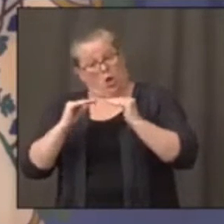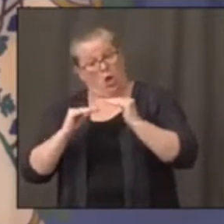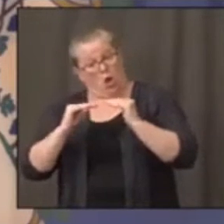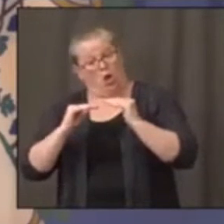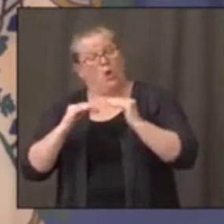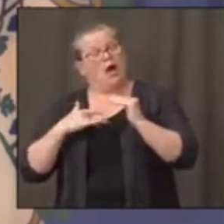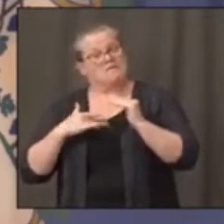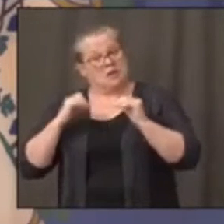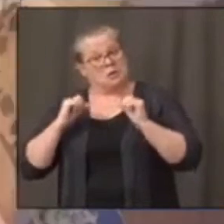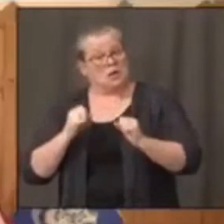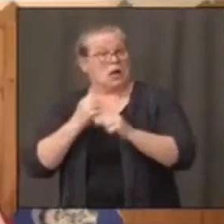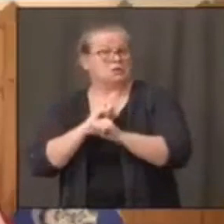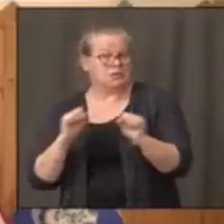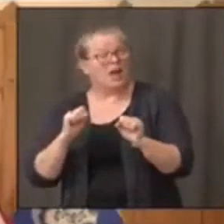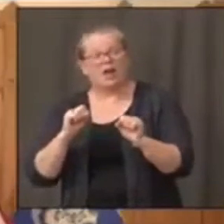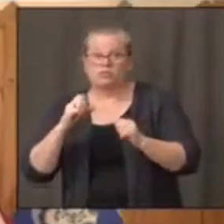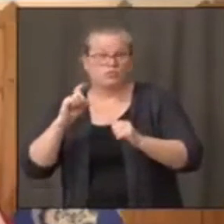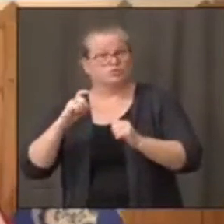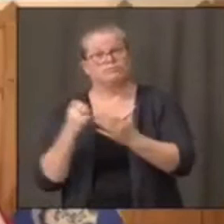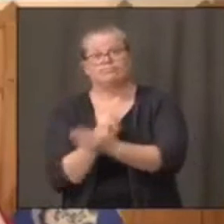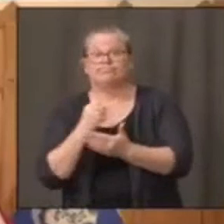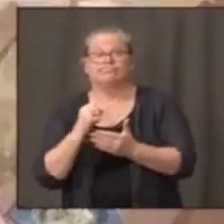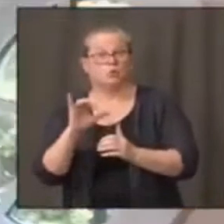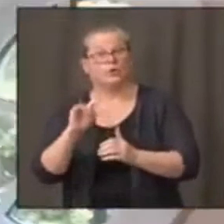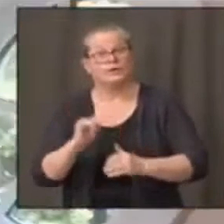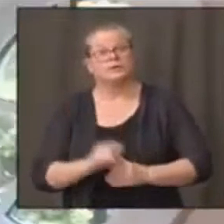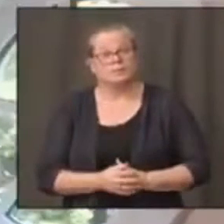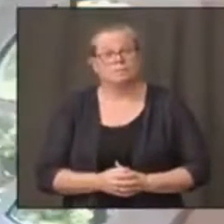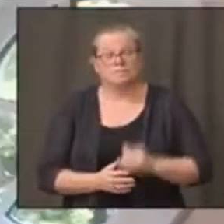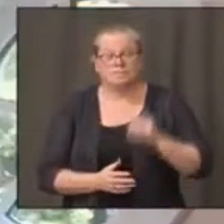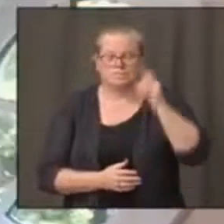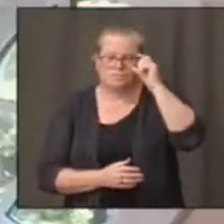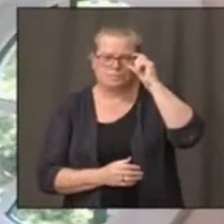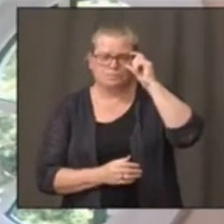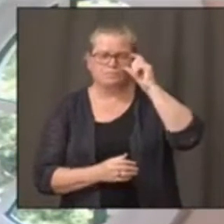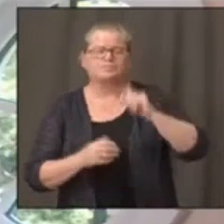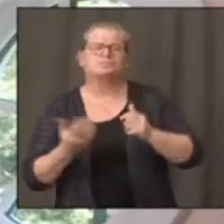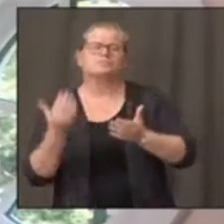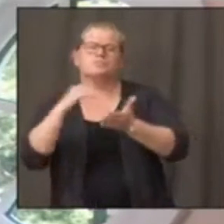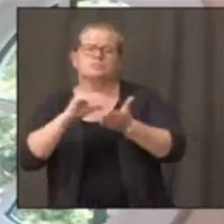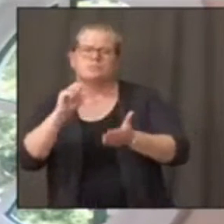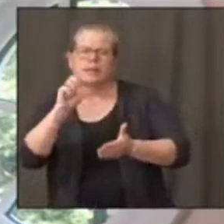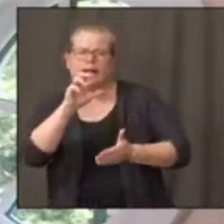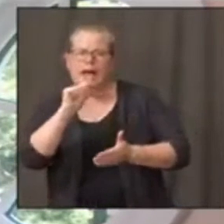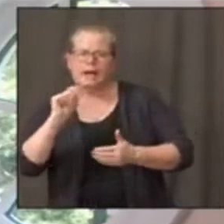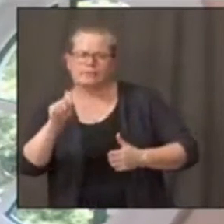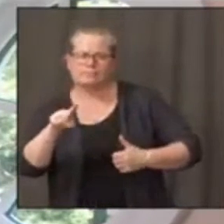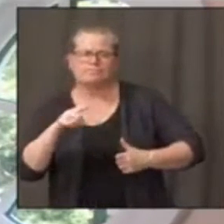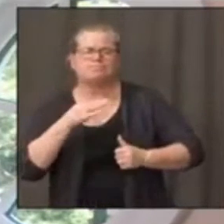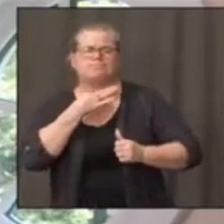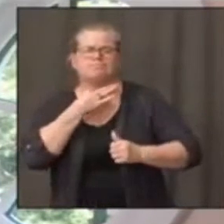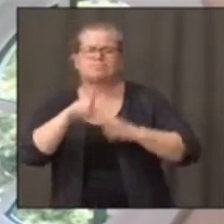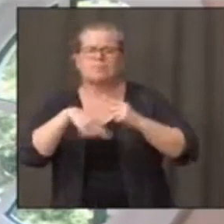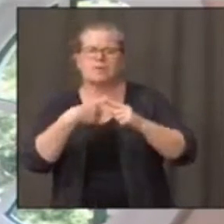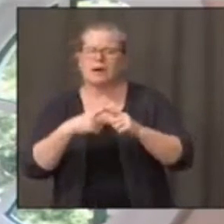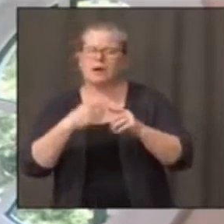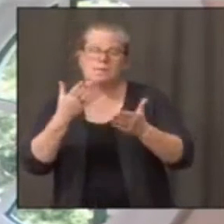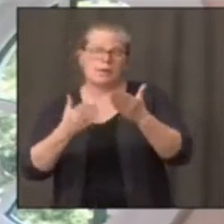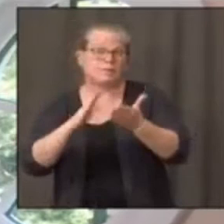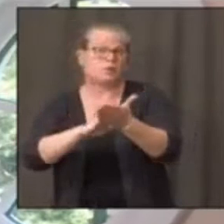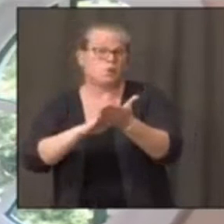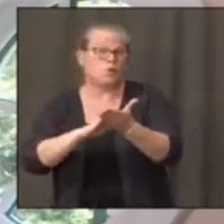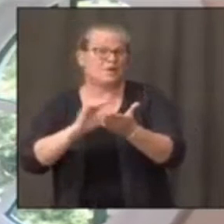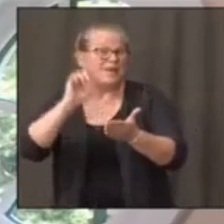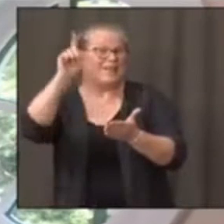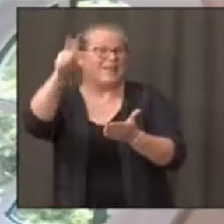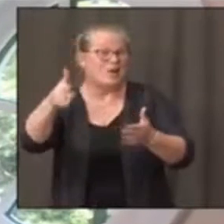And Scott, you mentioned several times about the possibility of schools having to close down. What's your